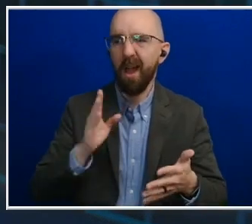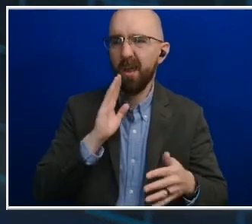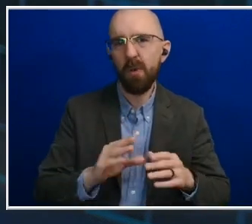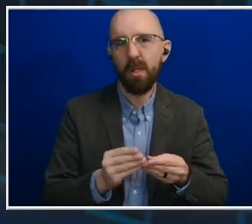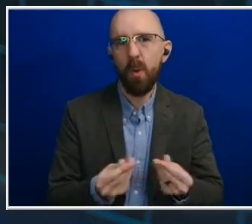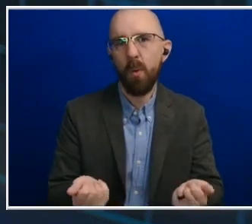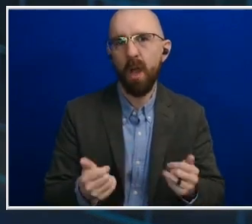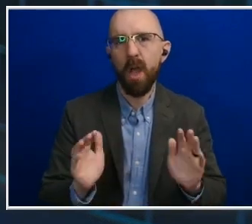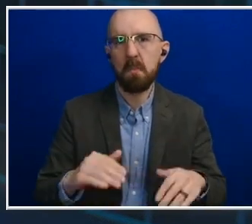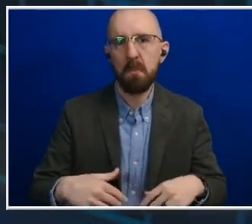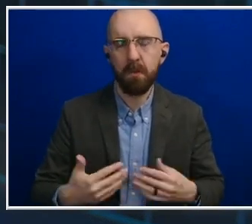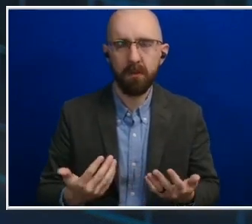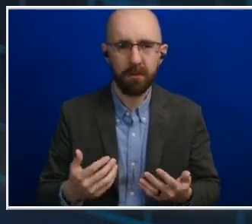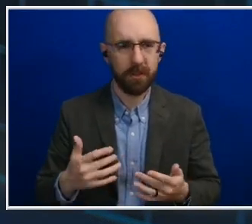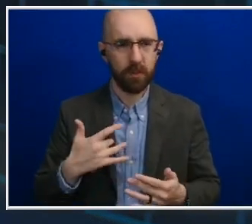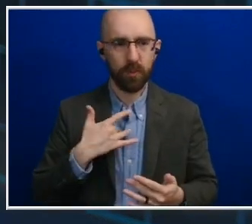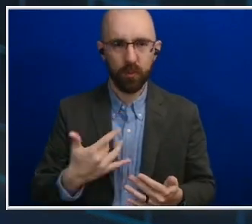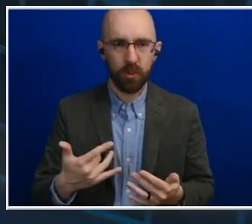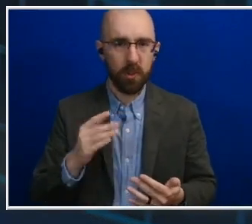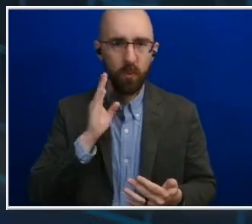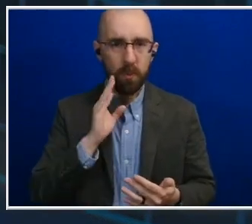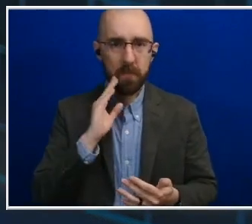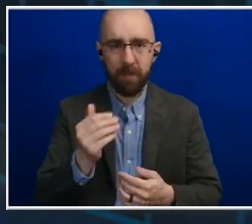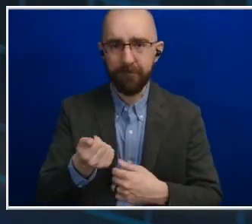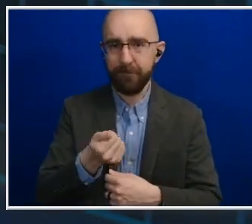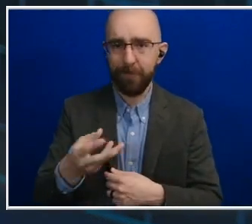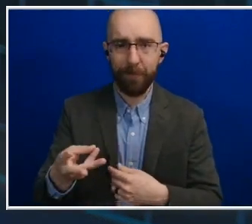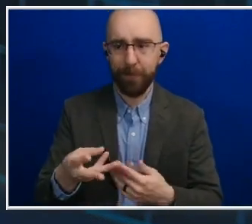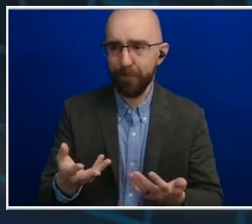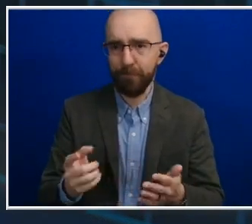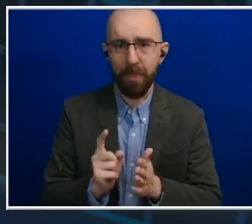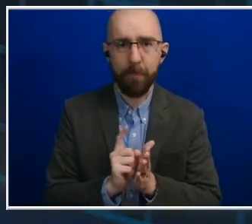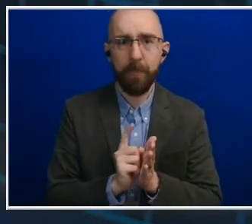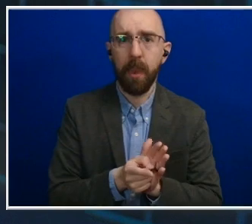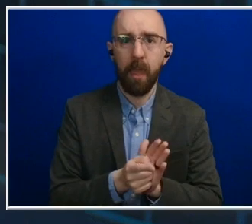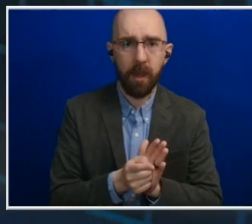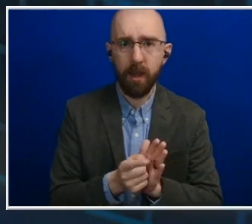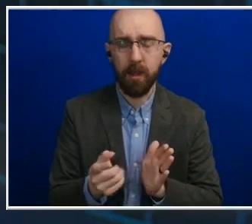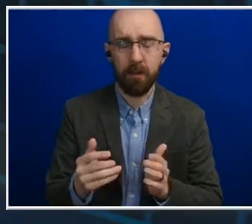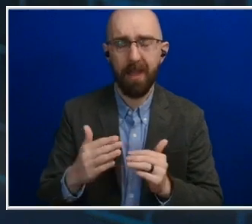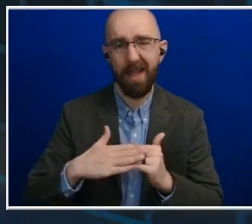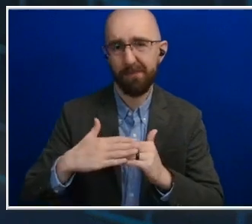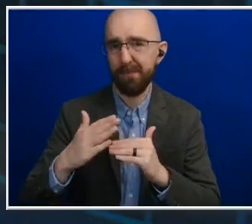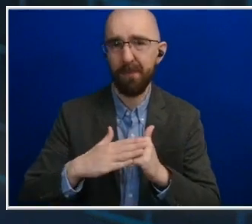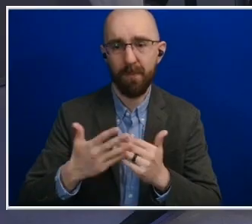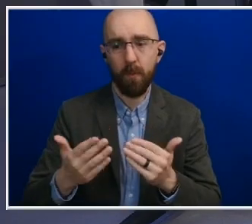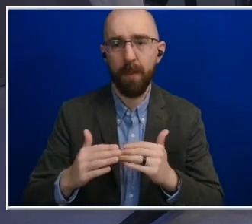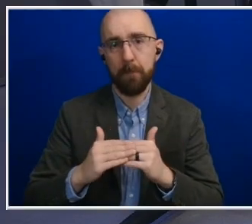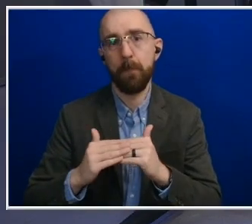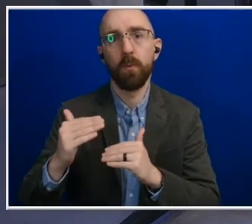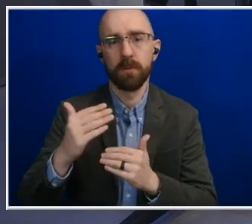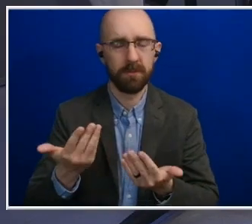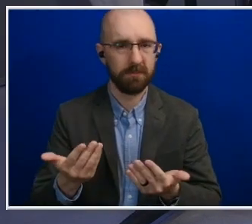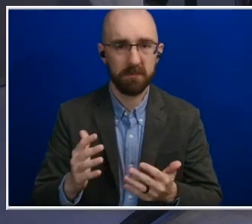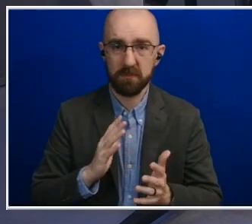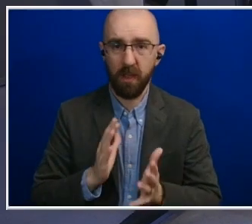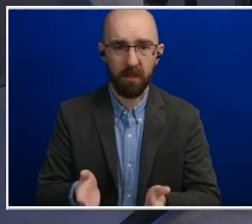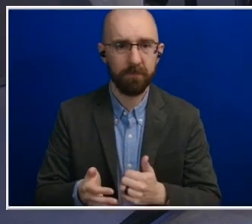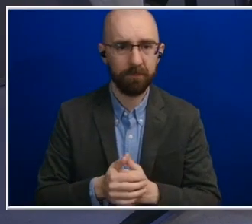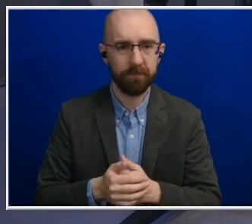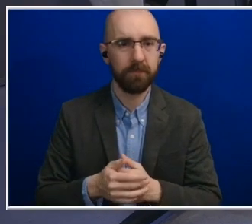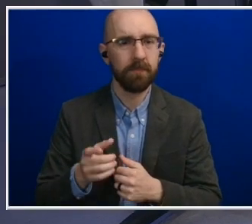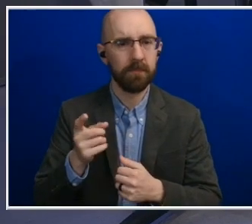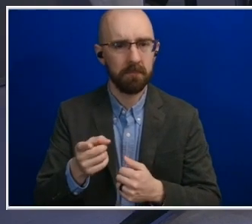And usually it would be a few, a minute at most, and it was fine. And you just got used to them coming and going.